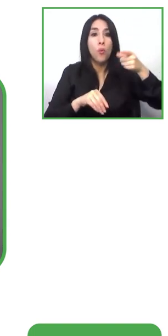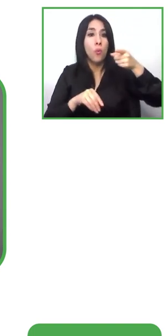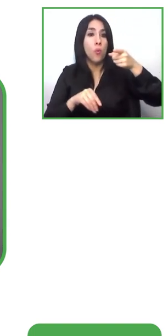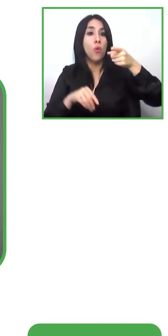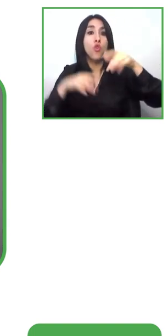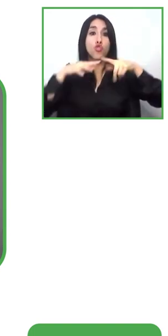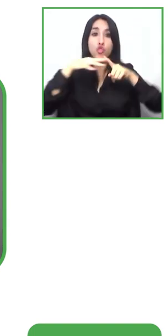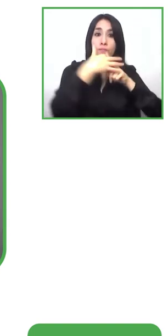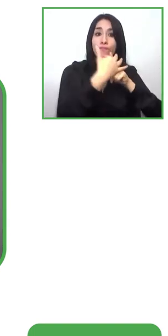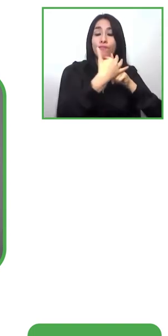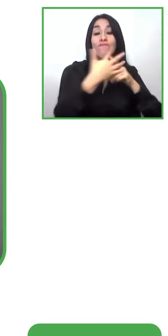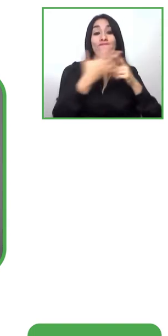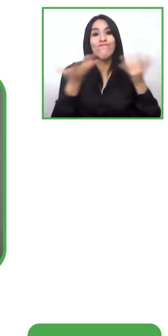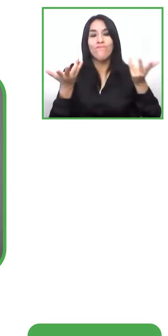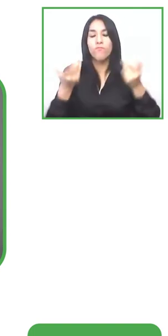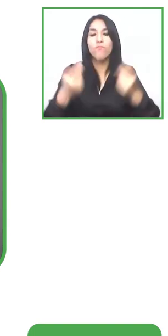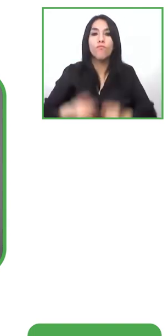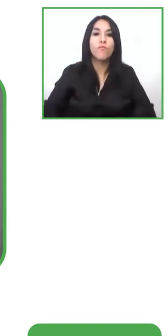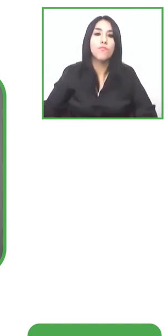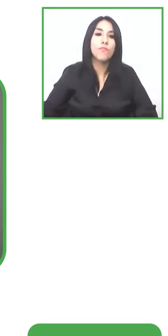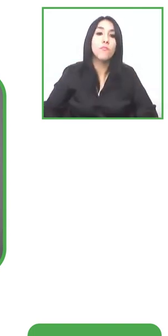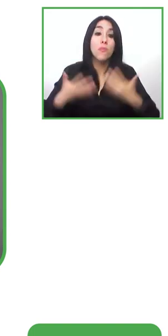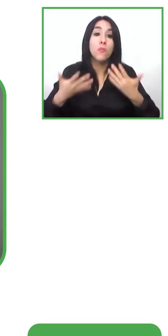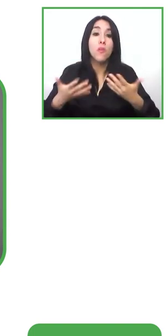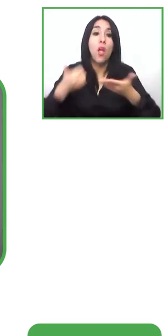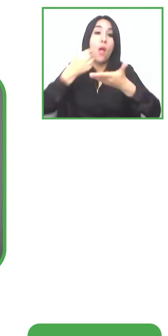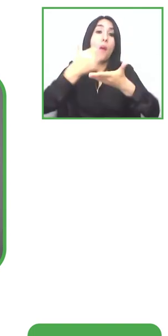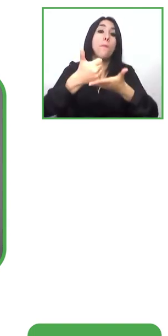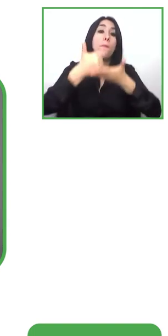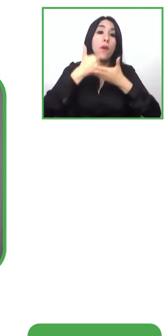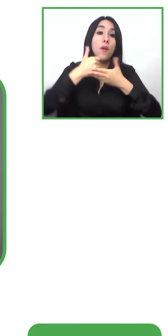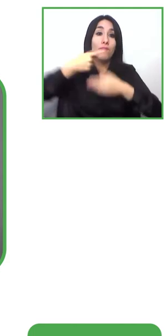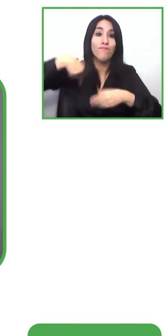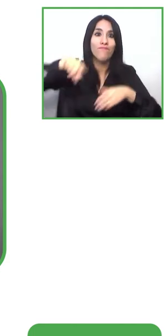this. Very slowly.